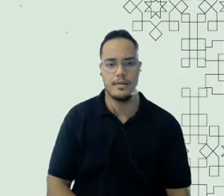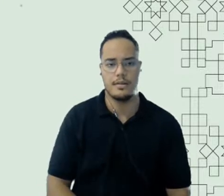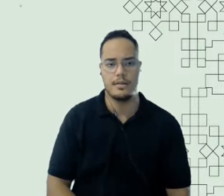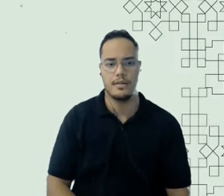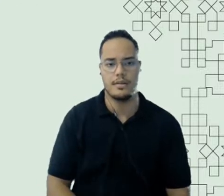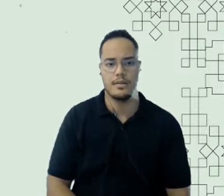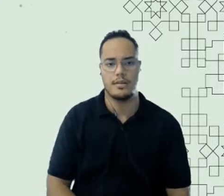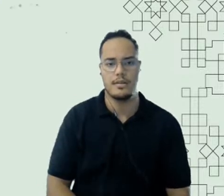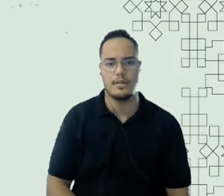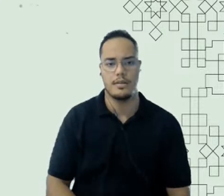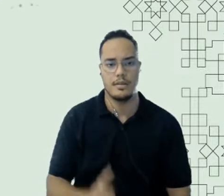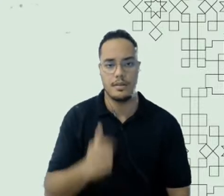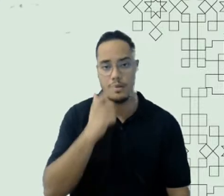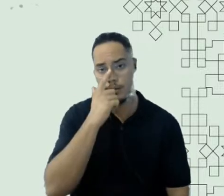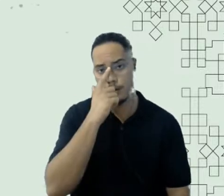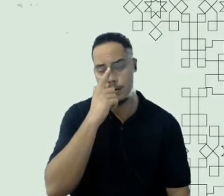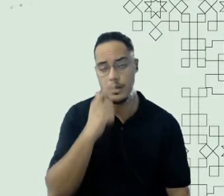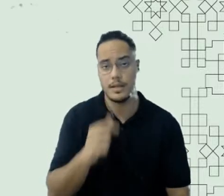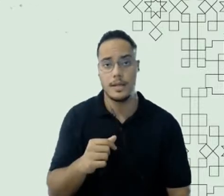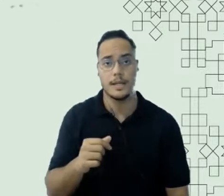the issue with